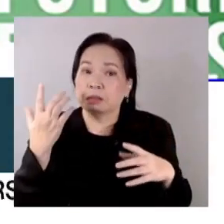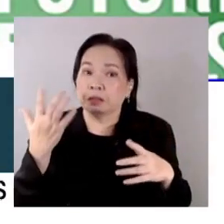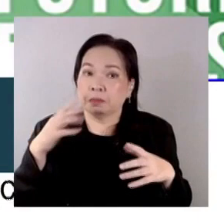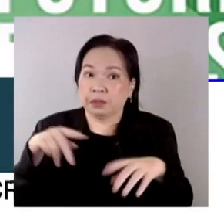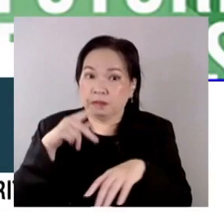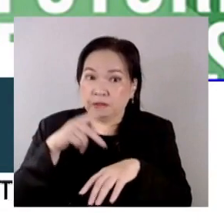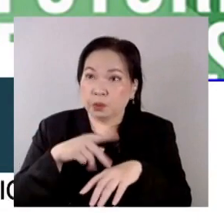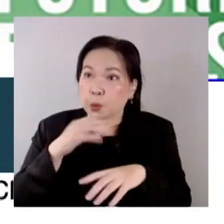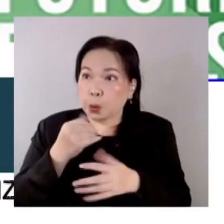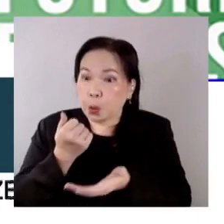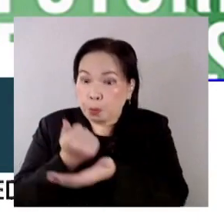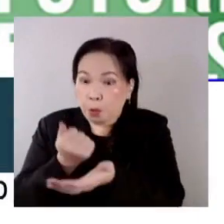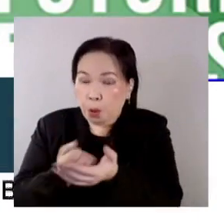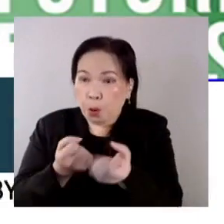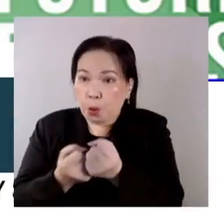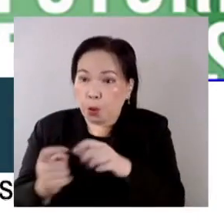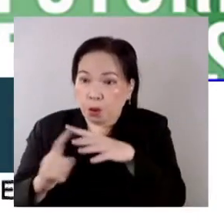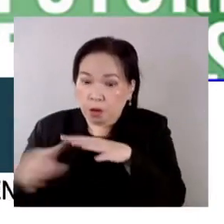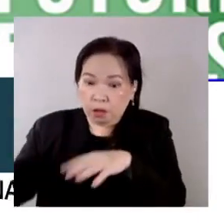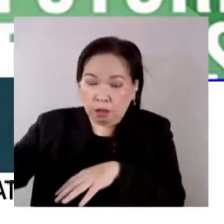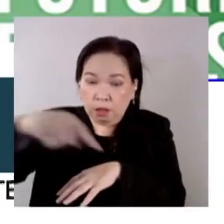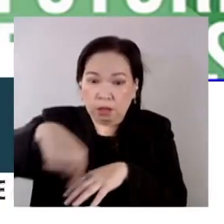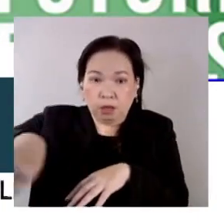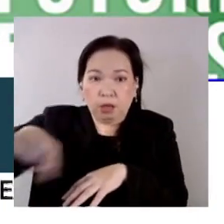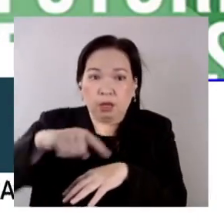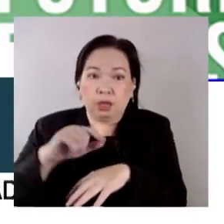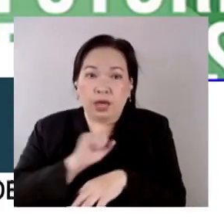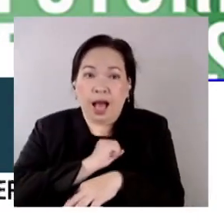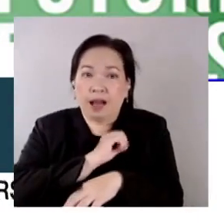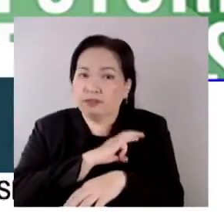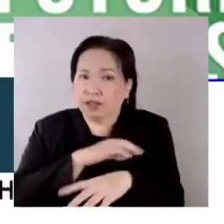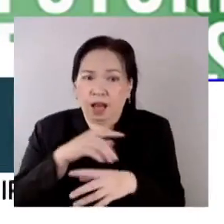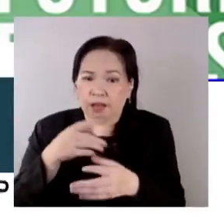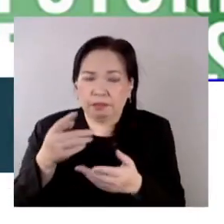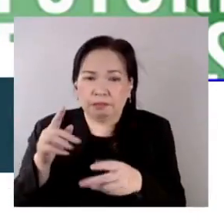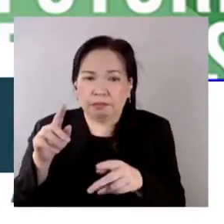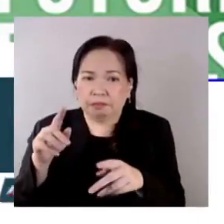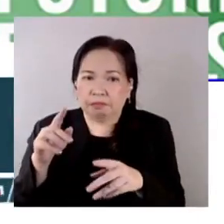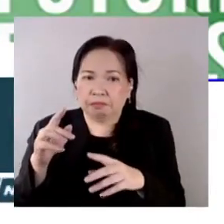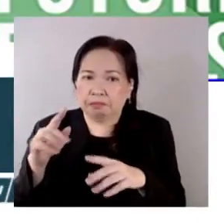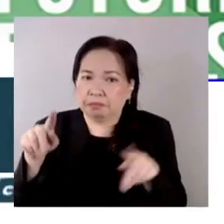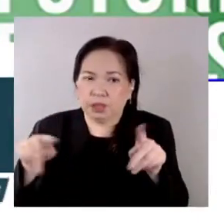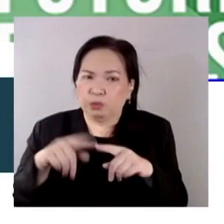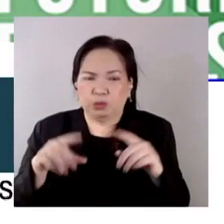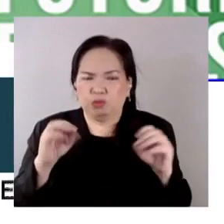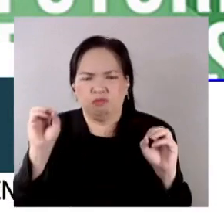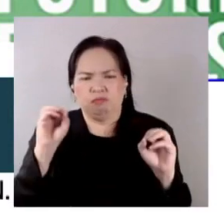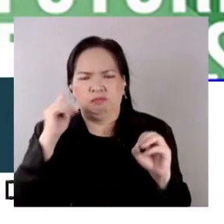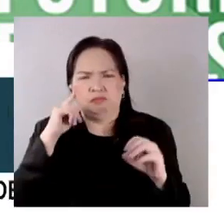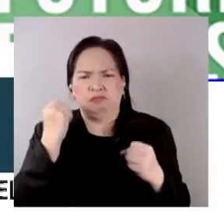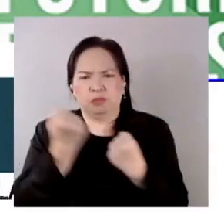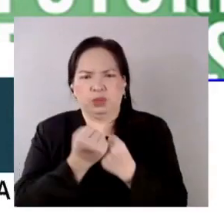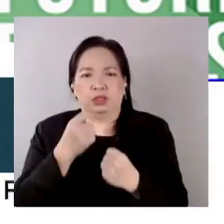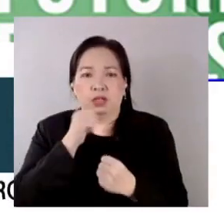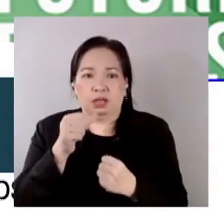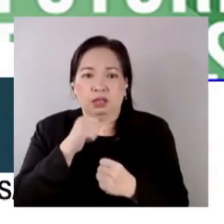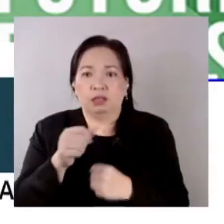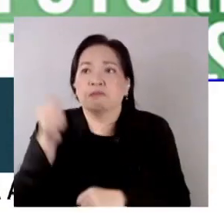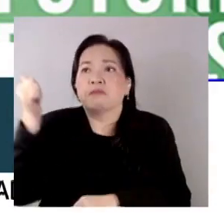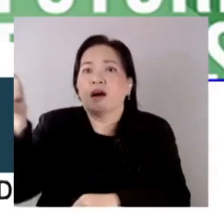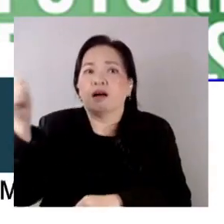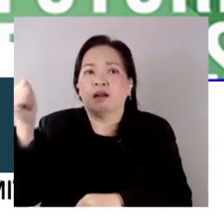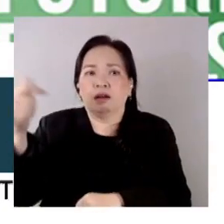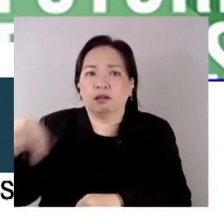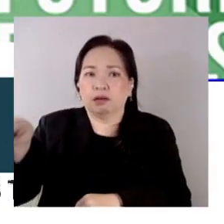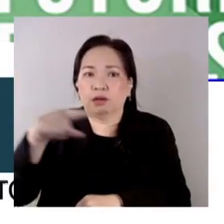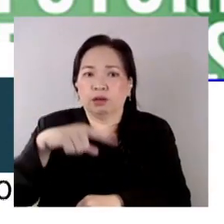Afghan for that Afghan processing center. I don't think that's on the table. Yeah, I think everything will be spent